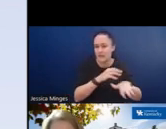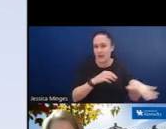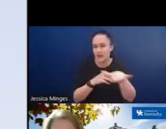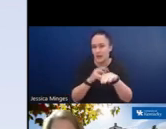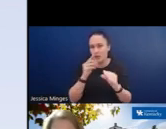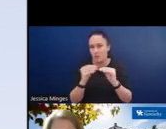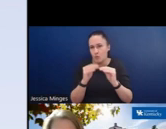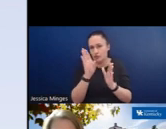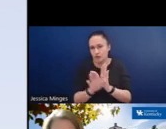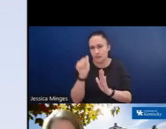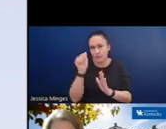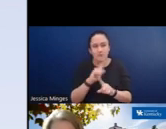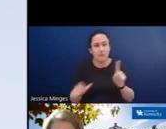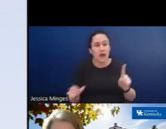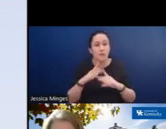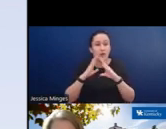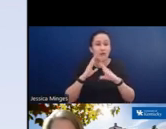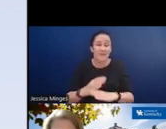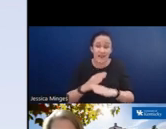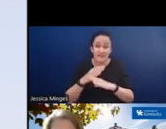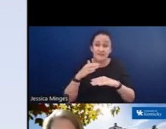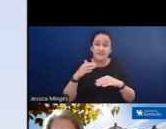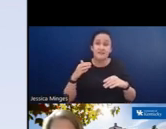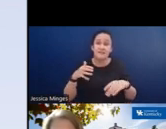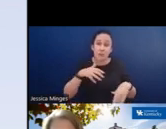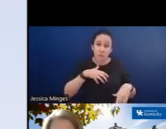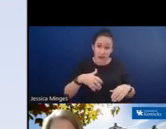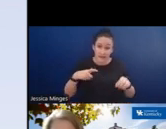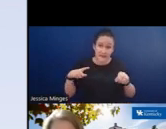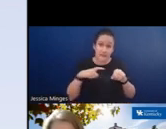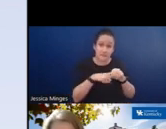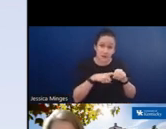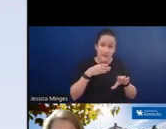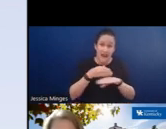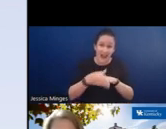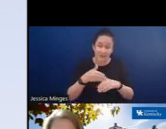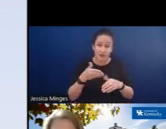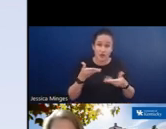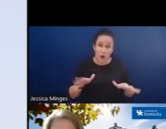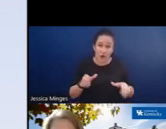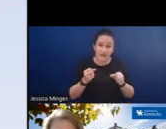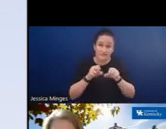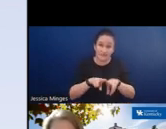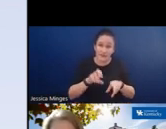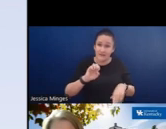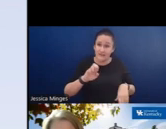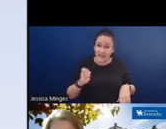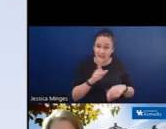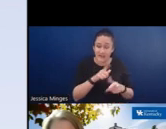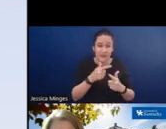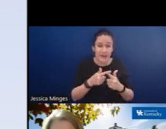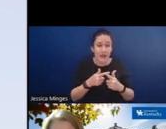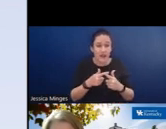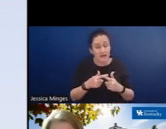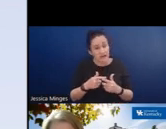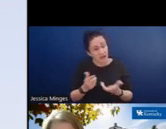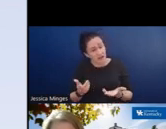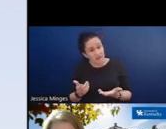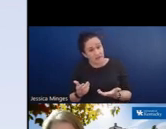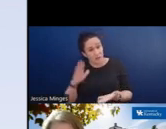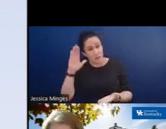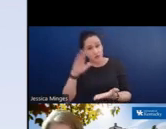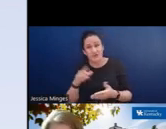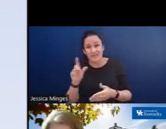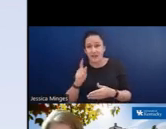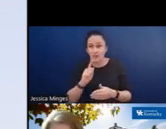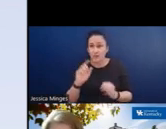again, this prevents pregnancy after you've had sex. It allows women to control their fertility. It reduces the need to seek